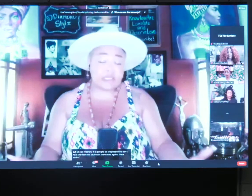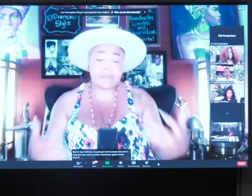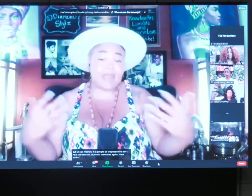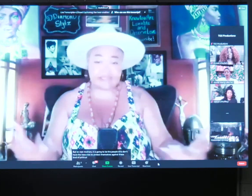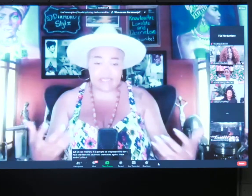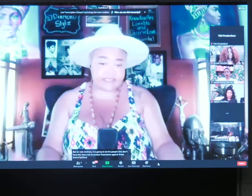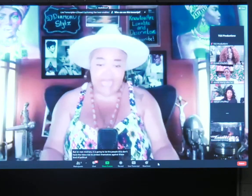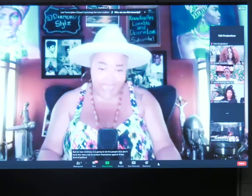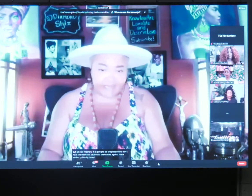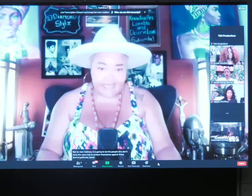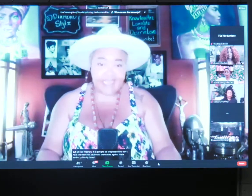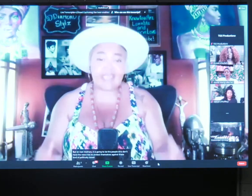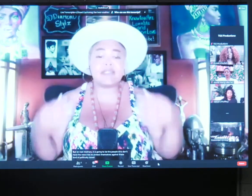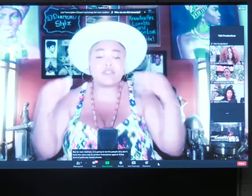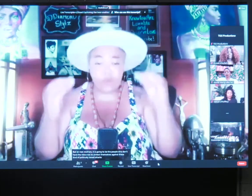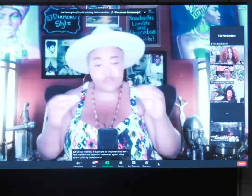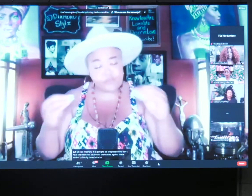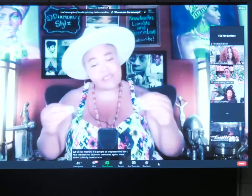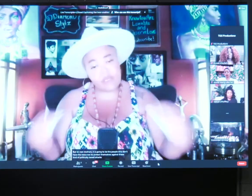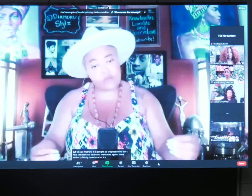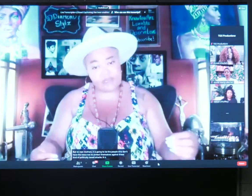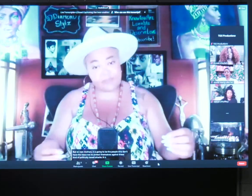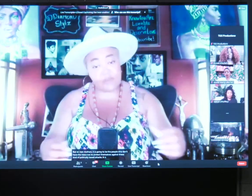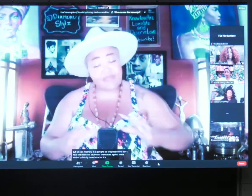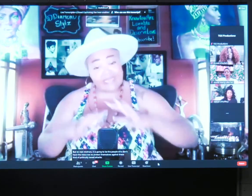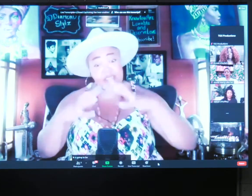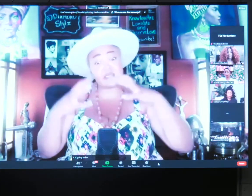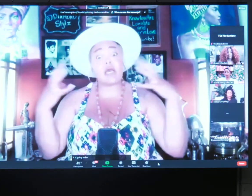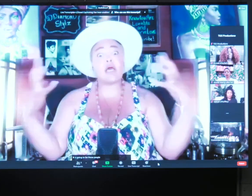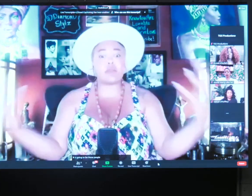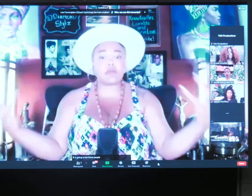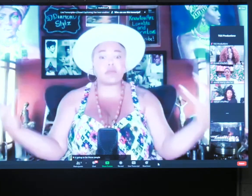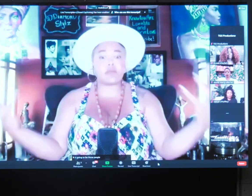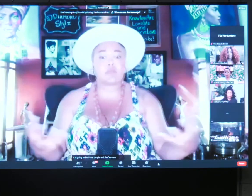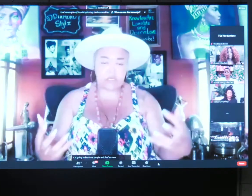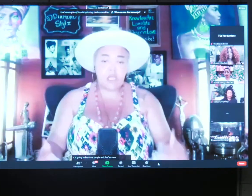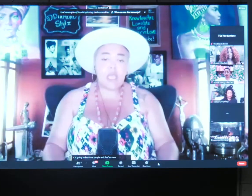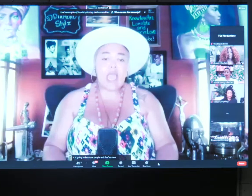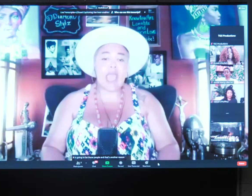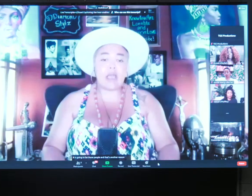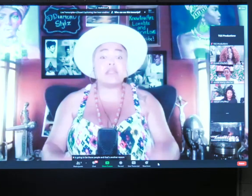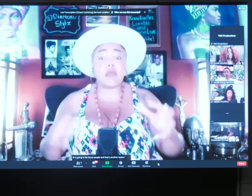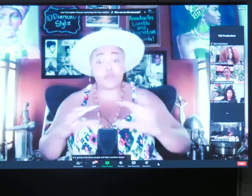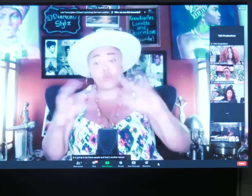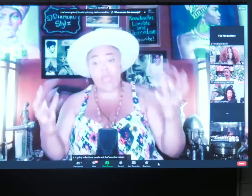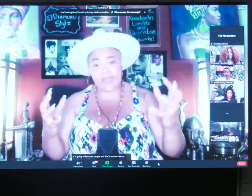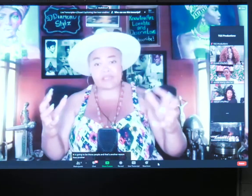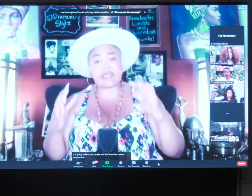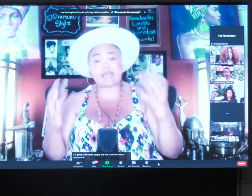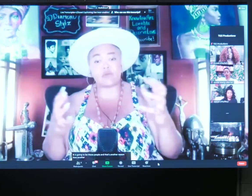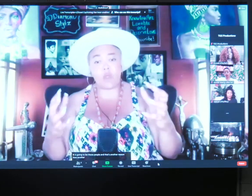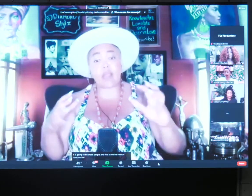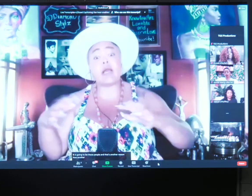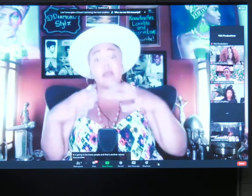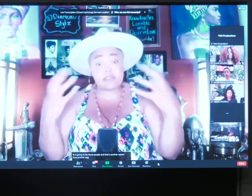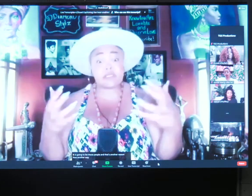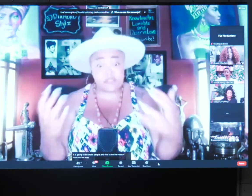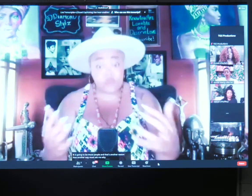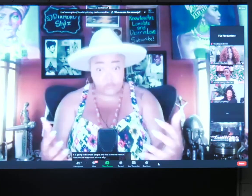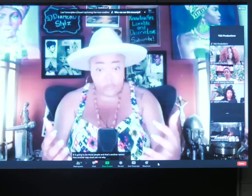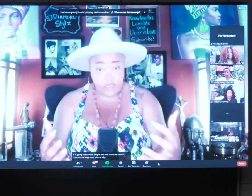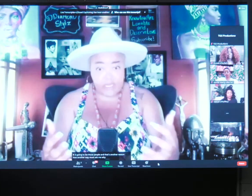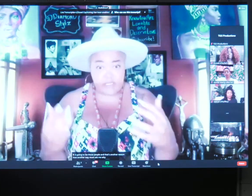politically based attacks. It is going to be those people, and that's another reason, another way Misogynoir comes